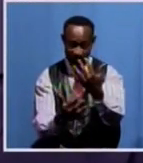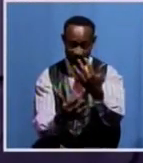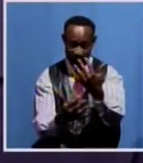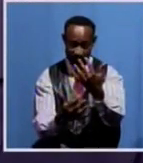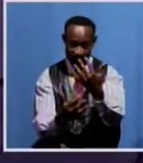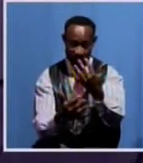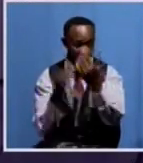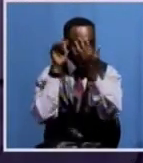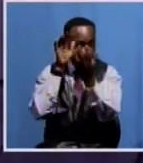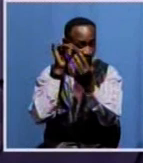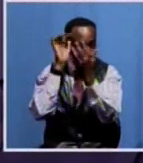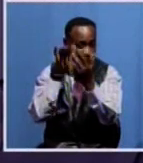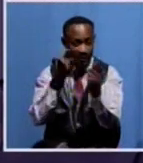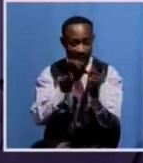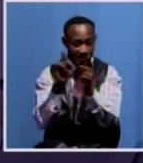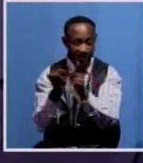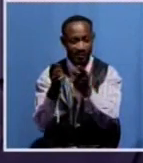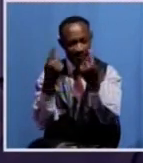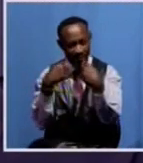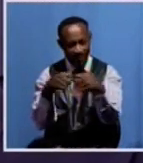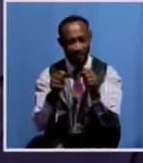unwind the fiscal space, as we begin to